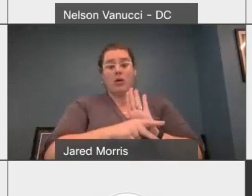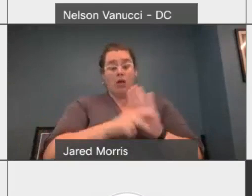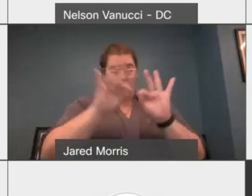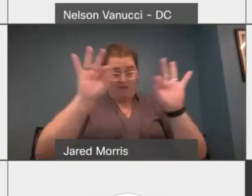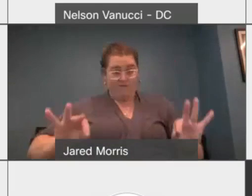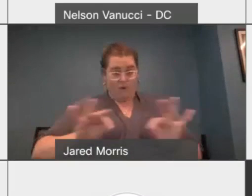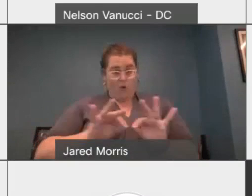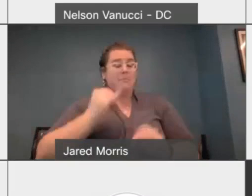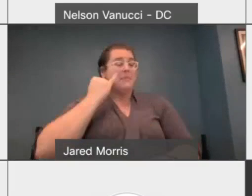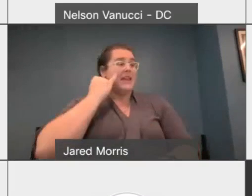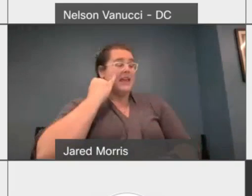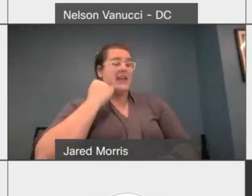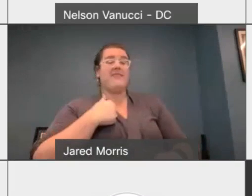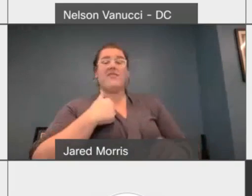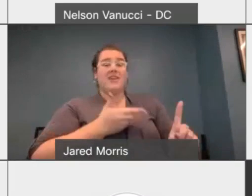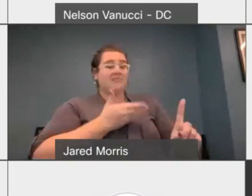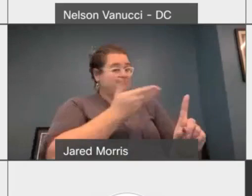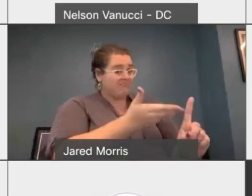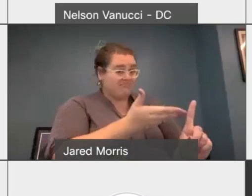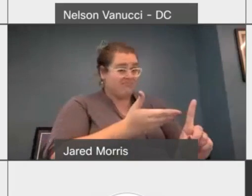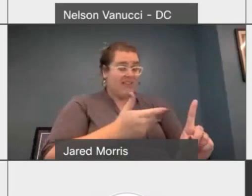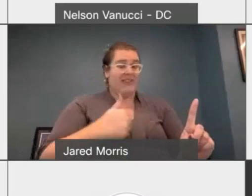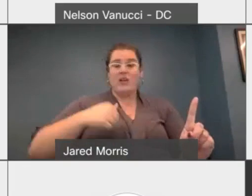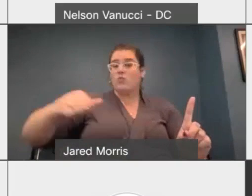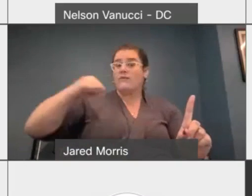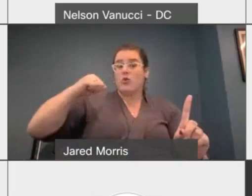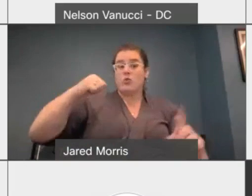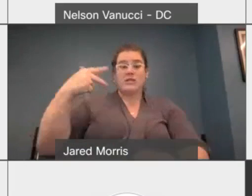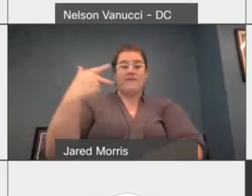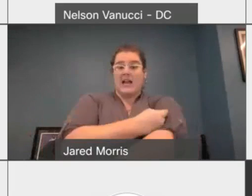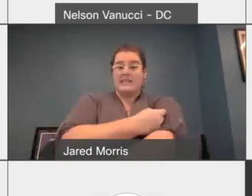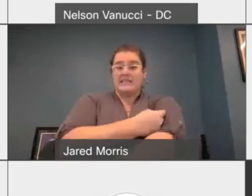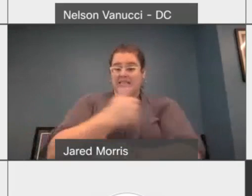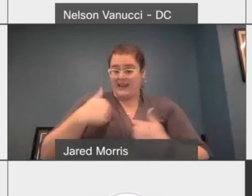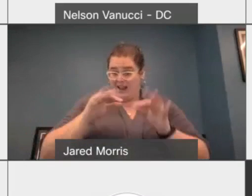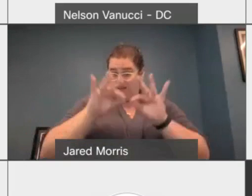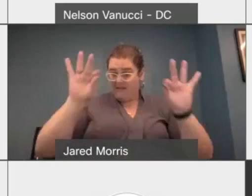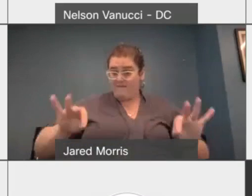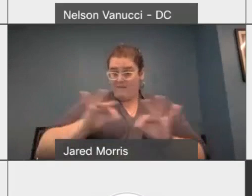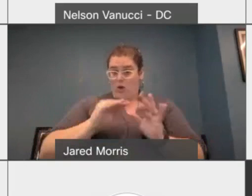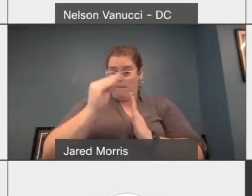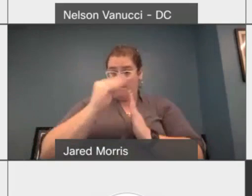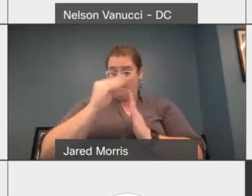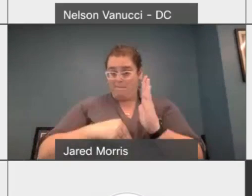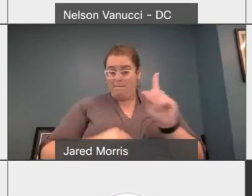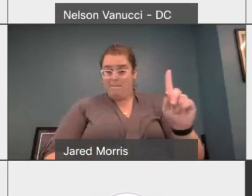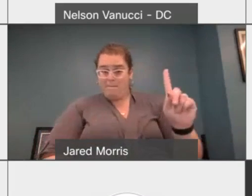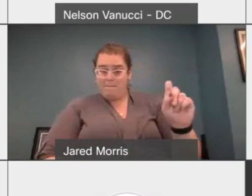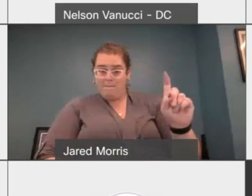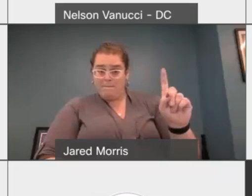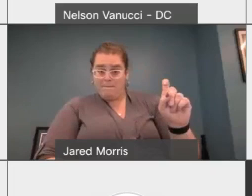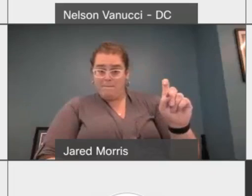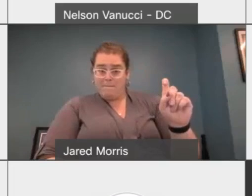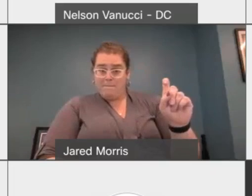not want to take the vaccine? I'm sort